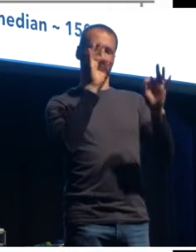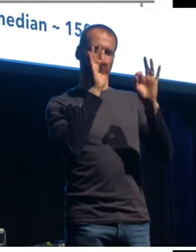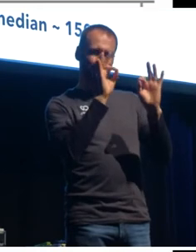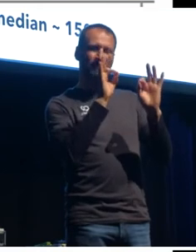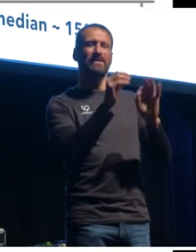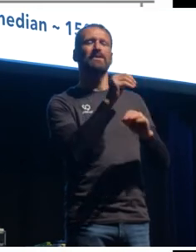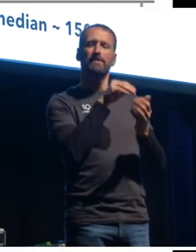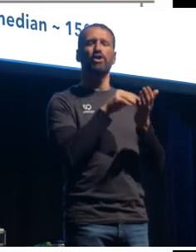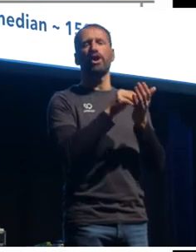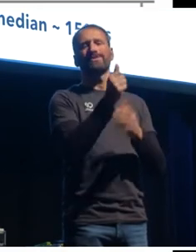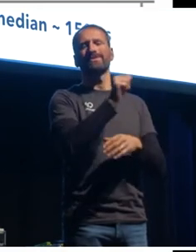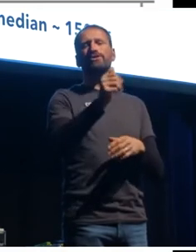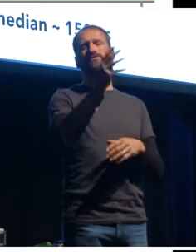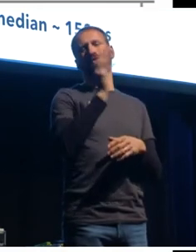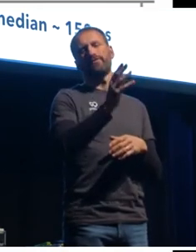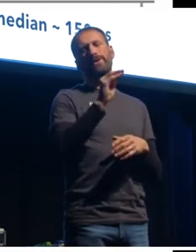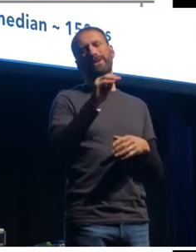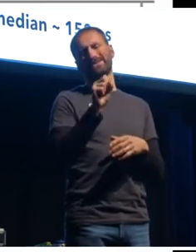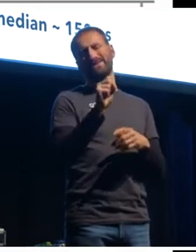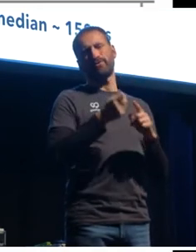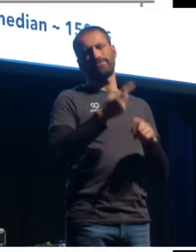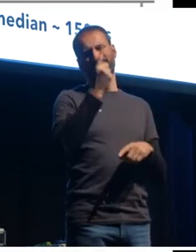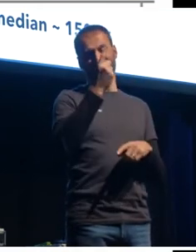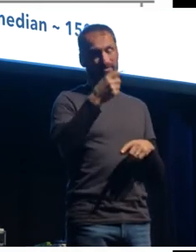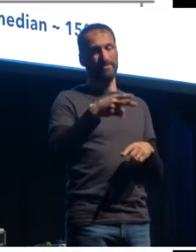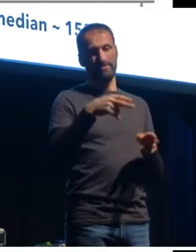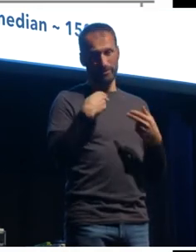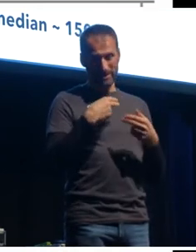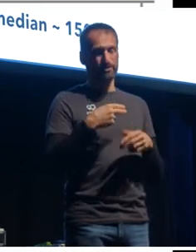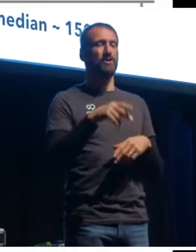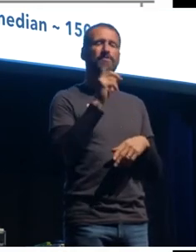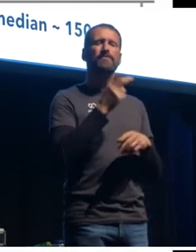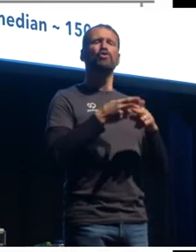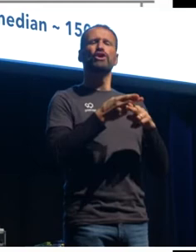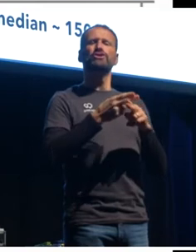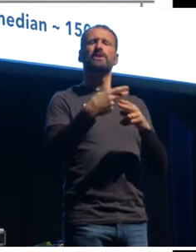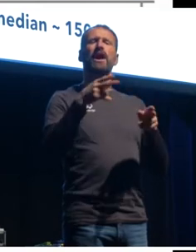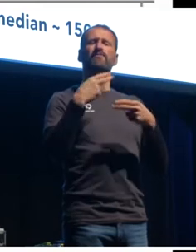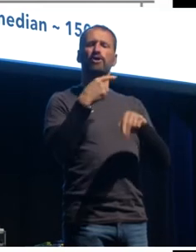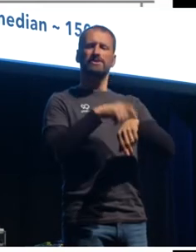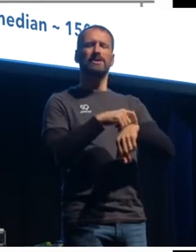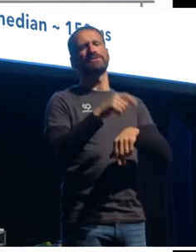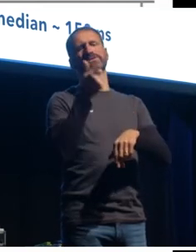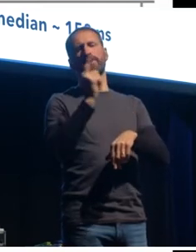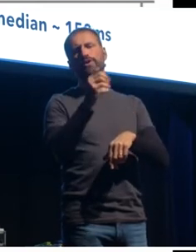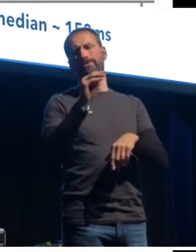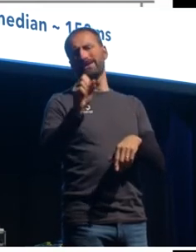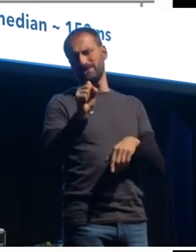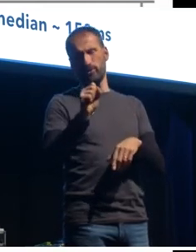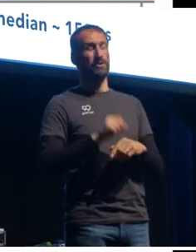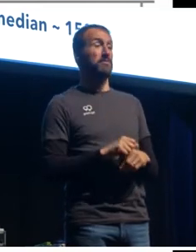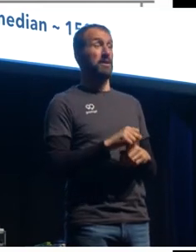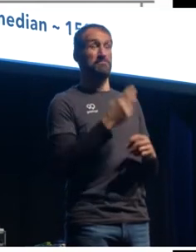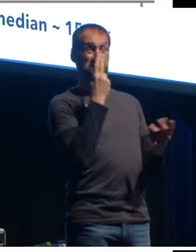same 1500 milliseconds there. We have the average response time at about 200 milliseconds. But if we look, we'll see